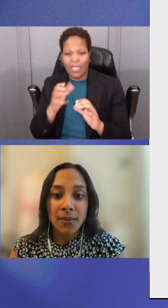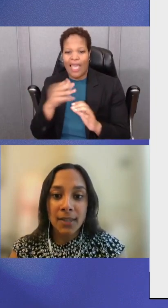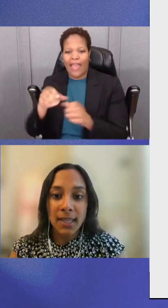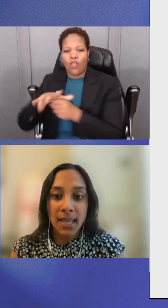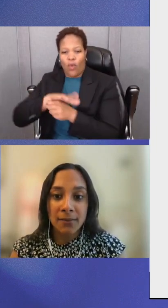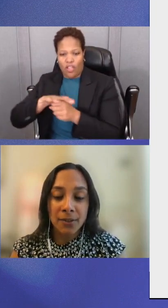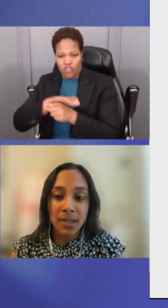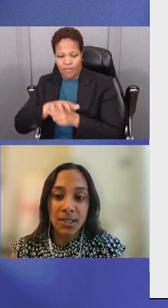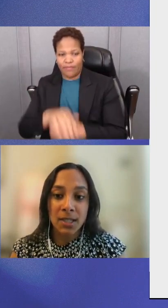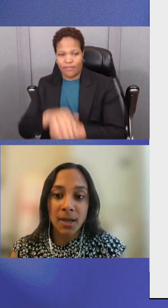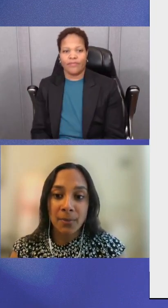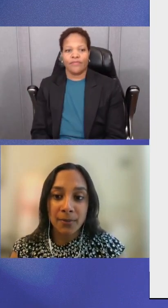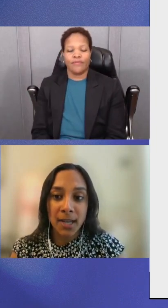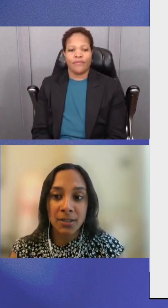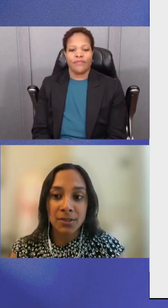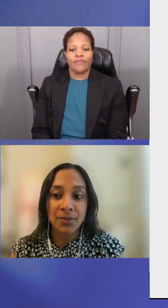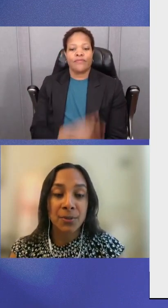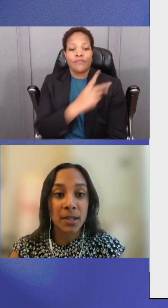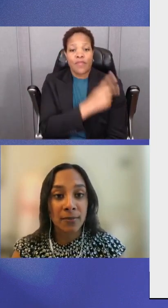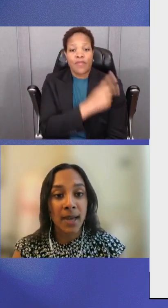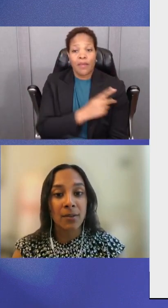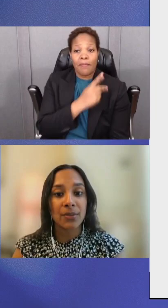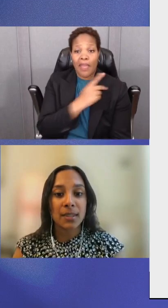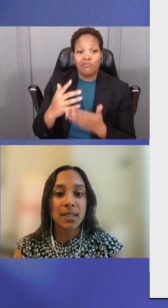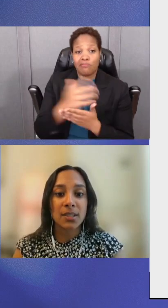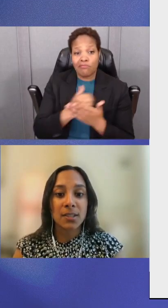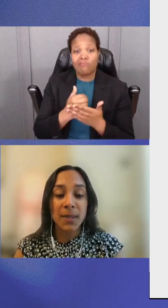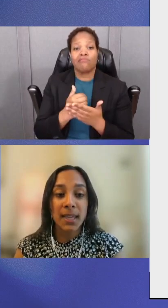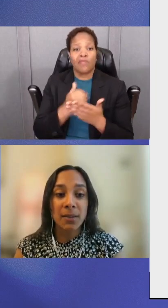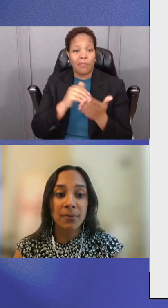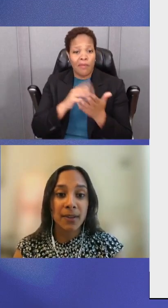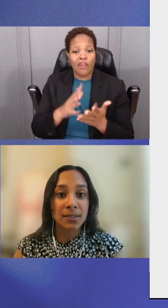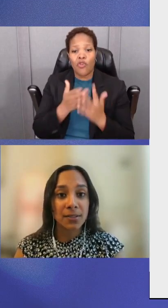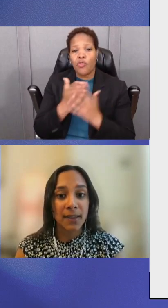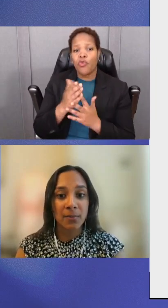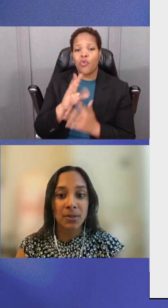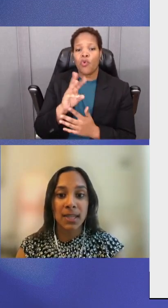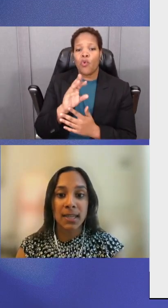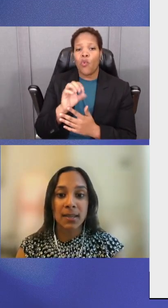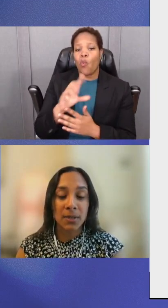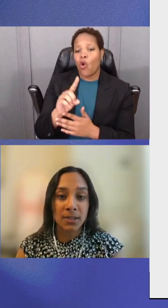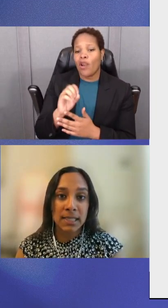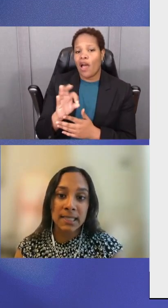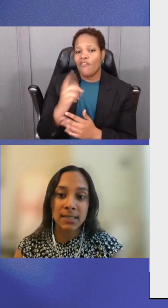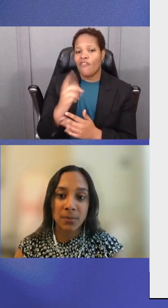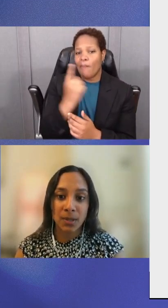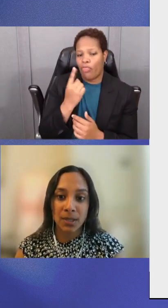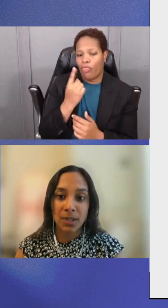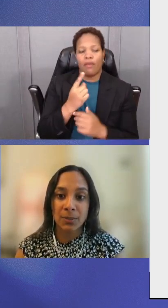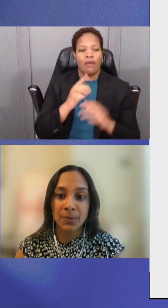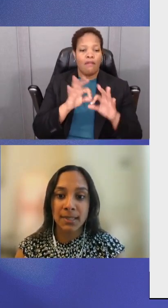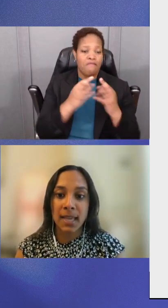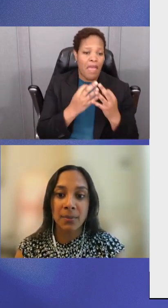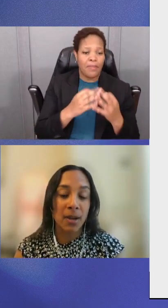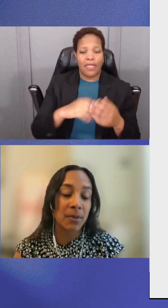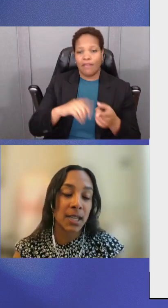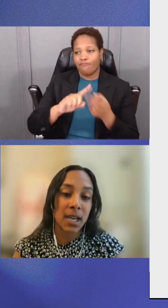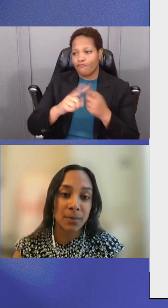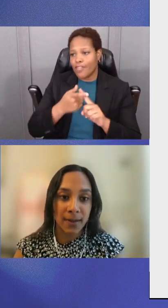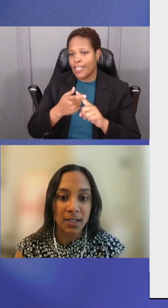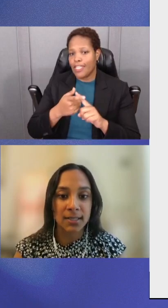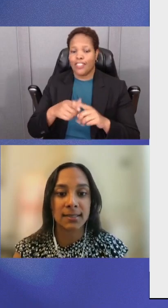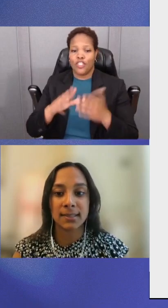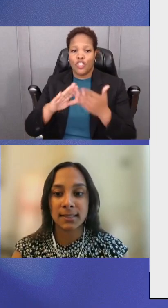Patients often gain information about providers through word of mouth, such as speaking with friends or family, community support groups, and primary